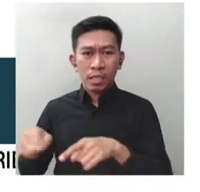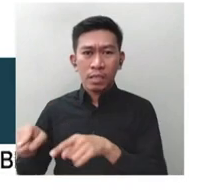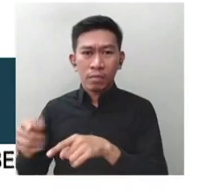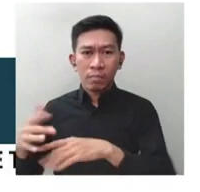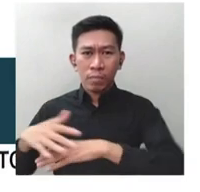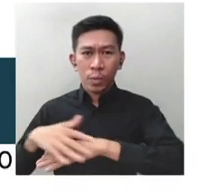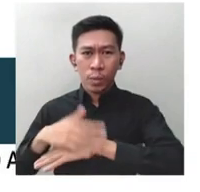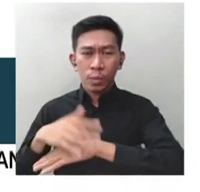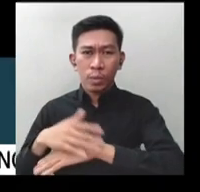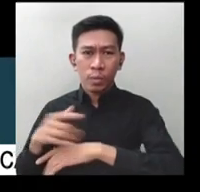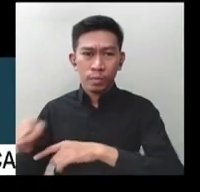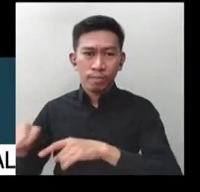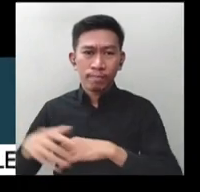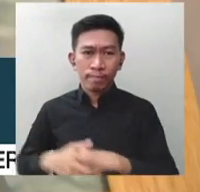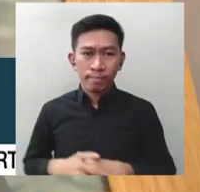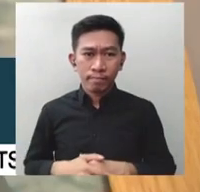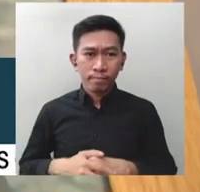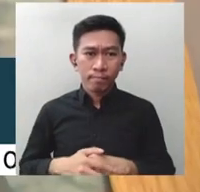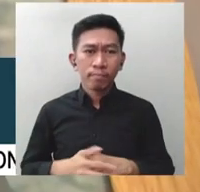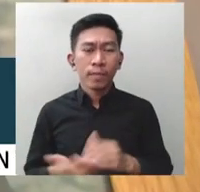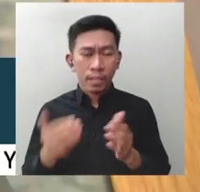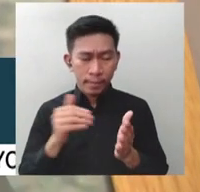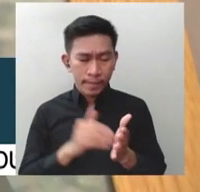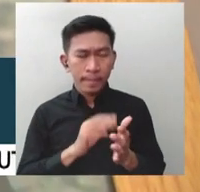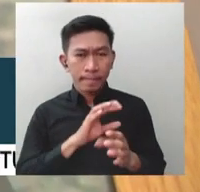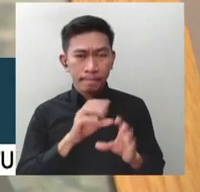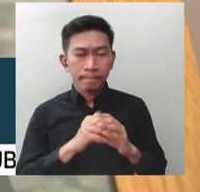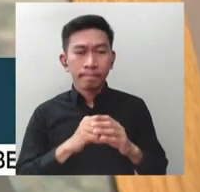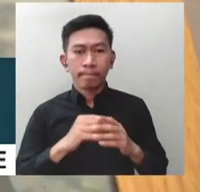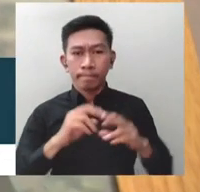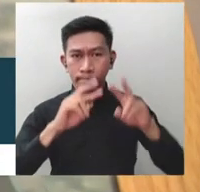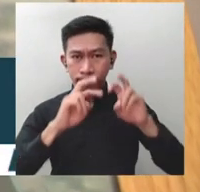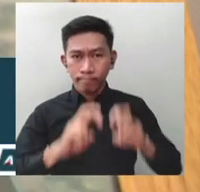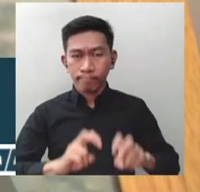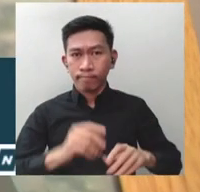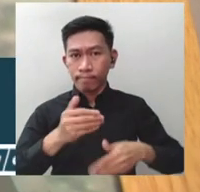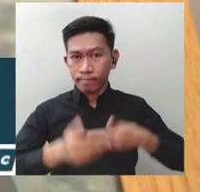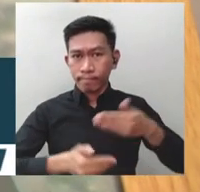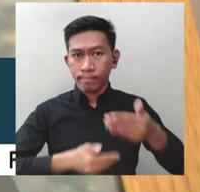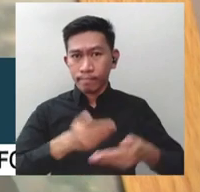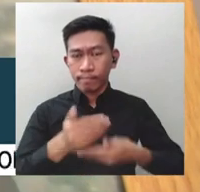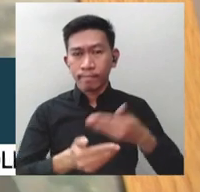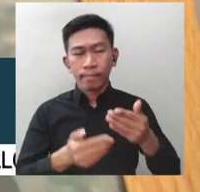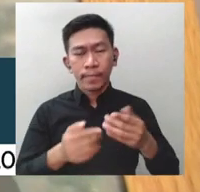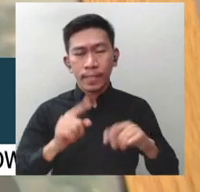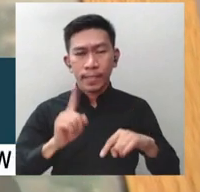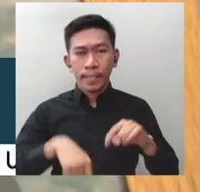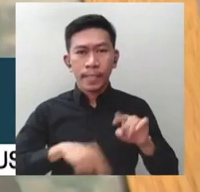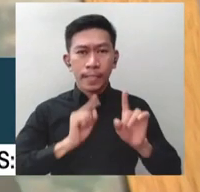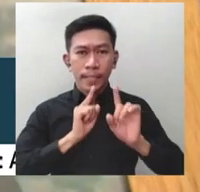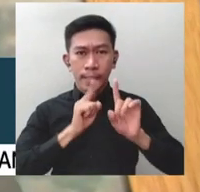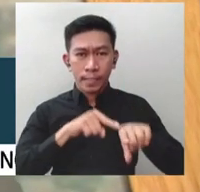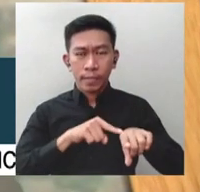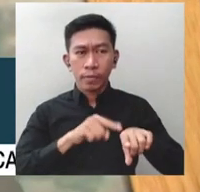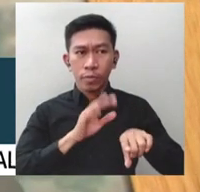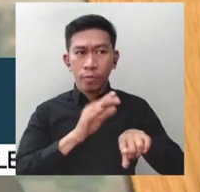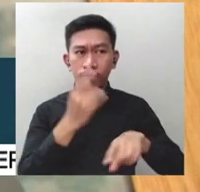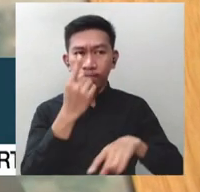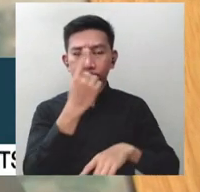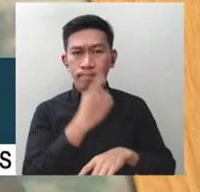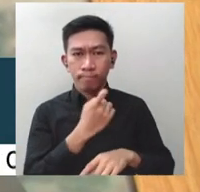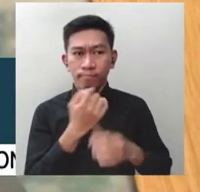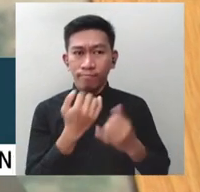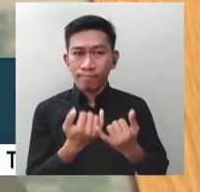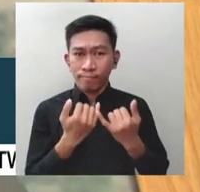Again, Ma'am Ms. Carmina, that is part of the ongoing investigation that I really cannot answer your question right now. If